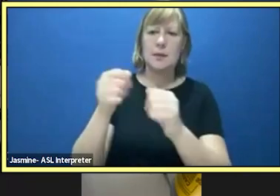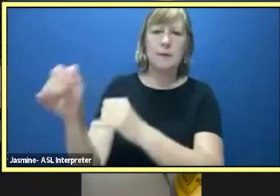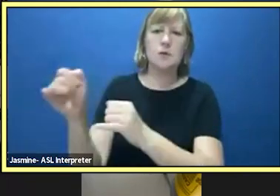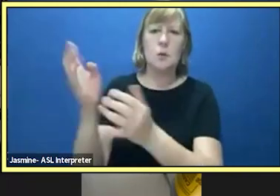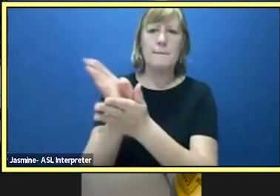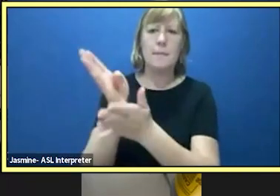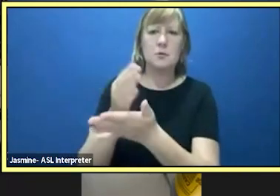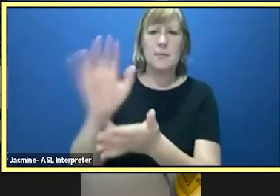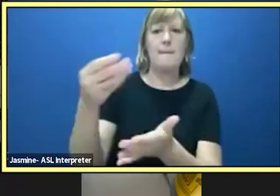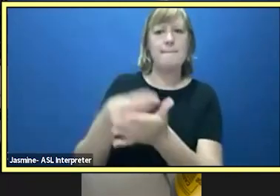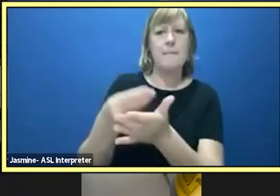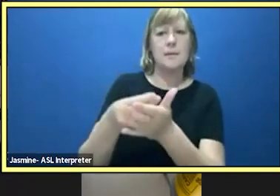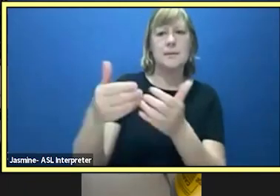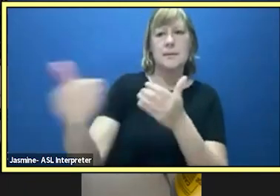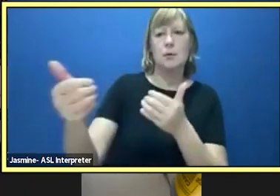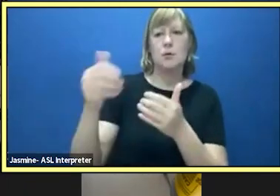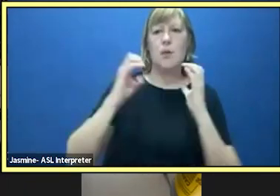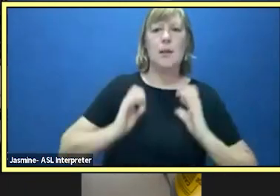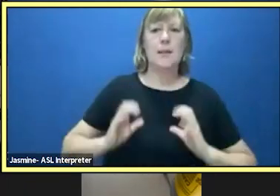And everybody gets access to that.